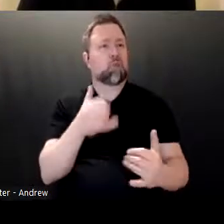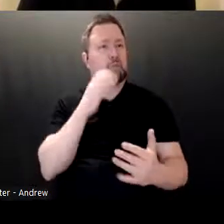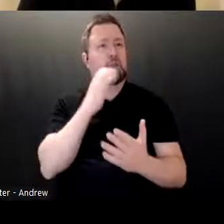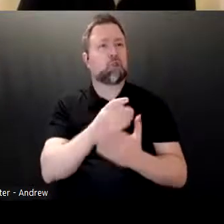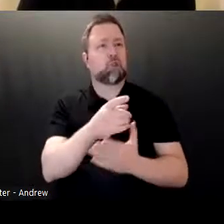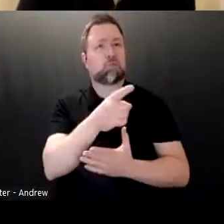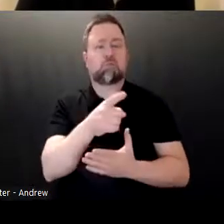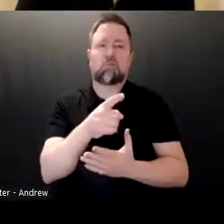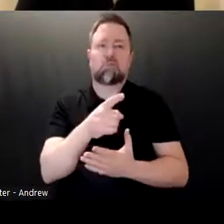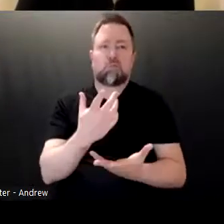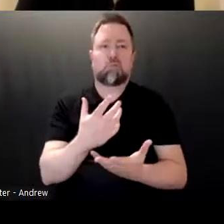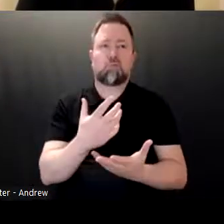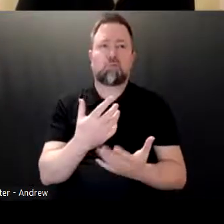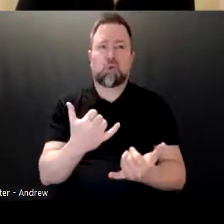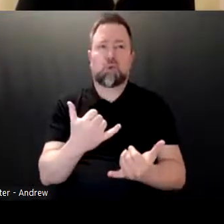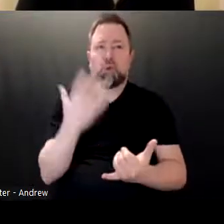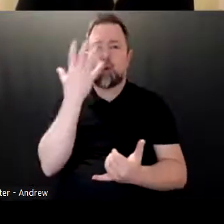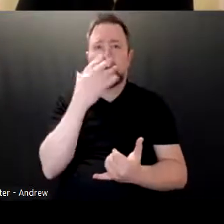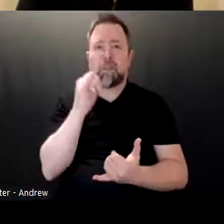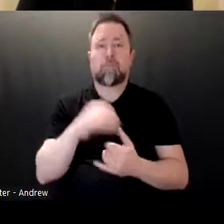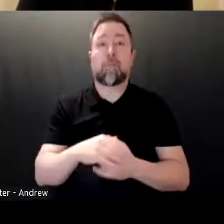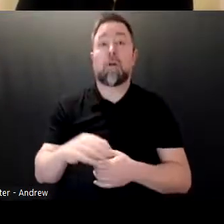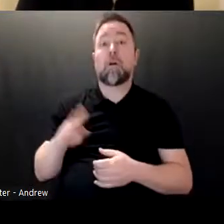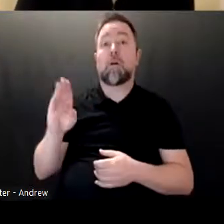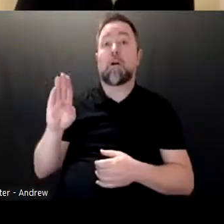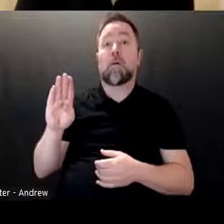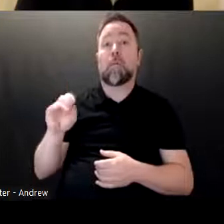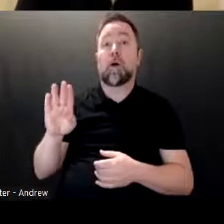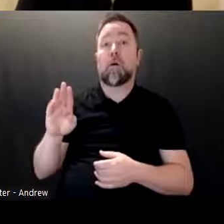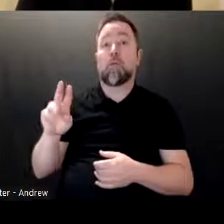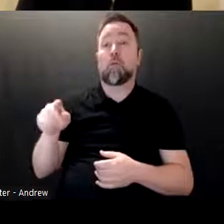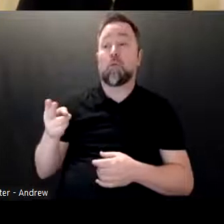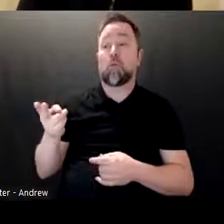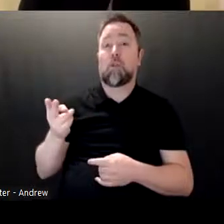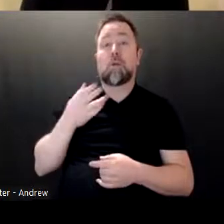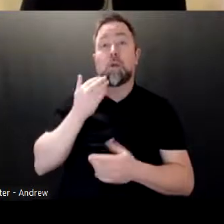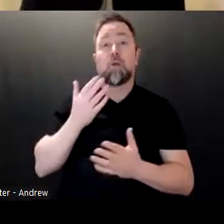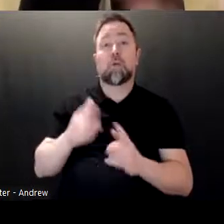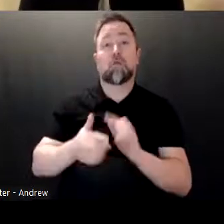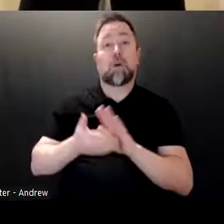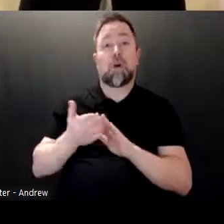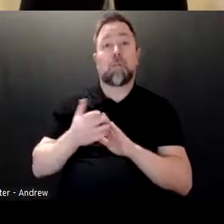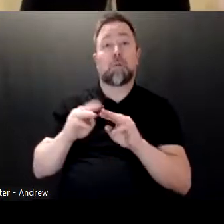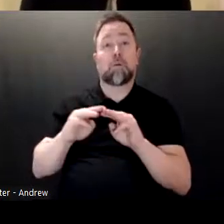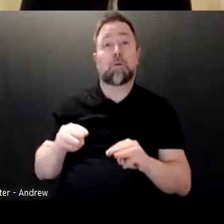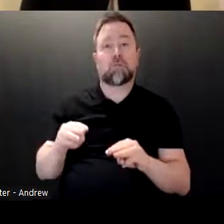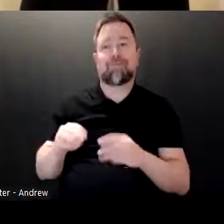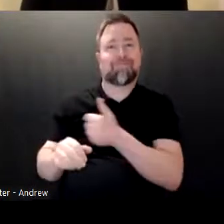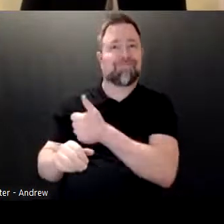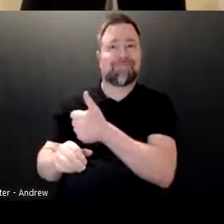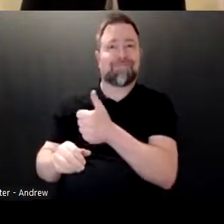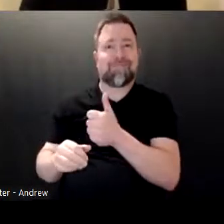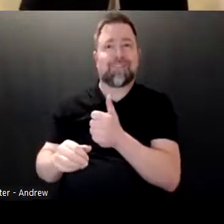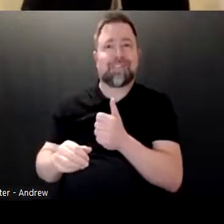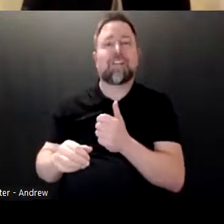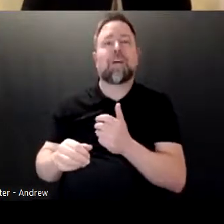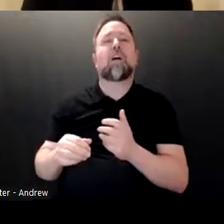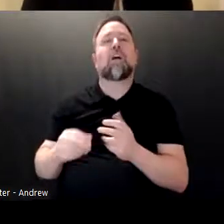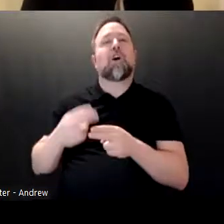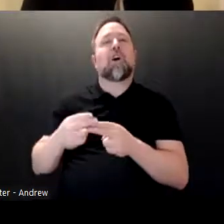as it was built. So to honor the people and the relationships that enabled the studio to come into existence,